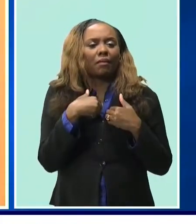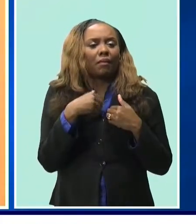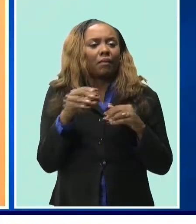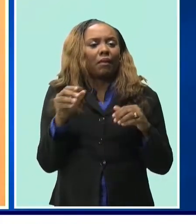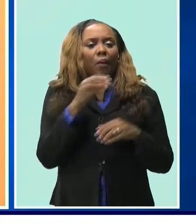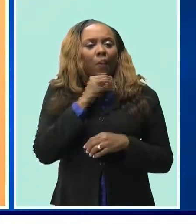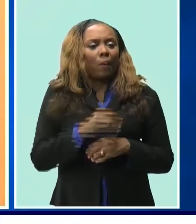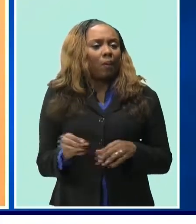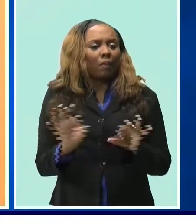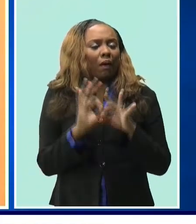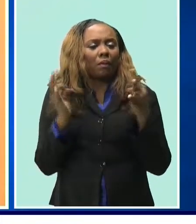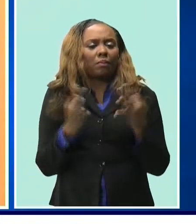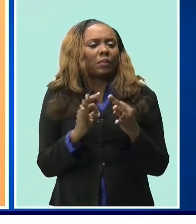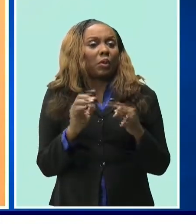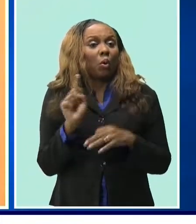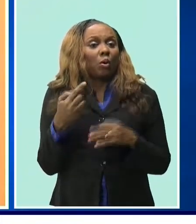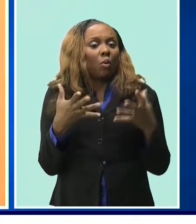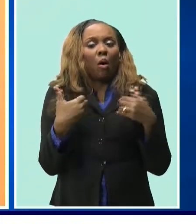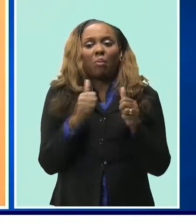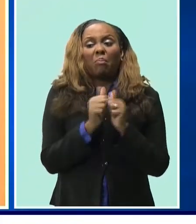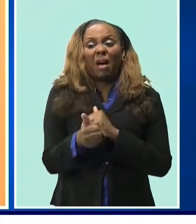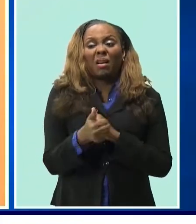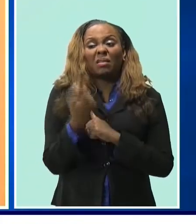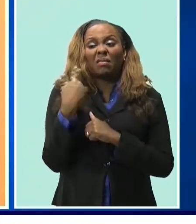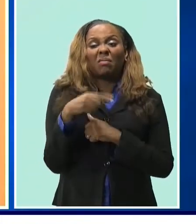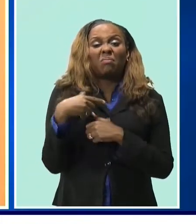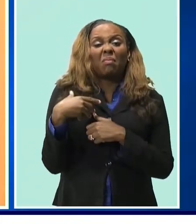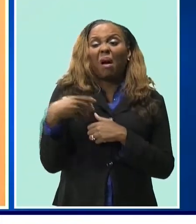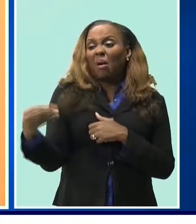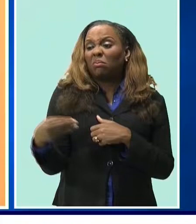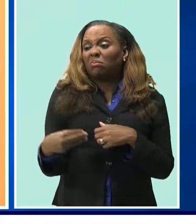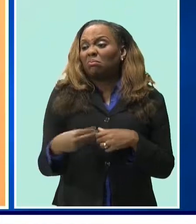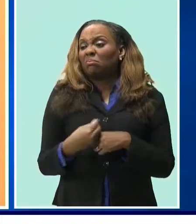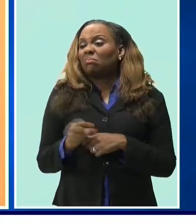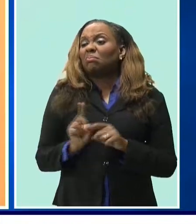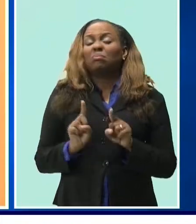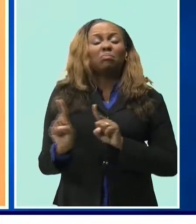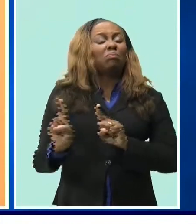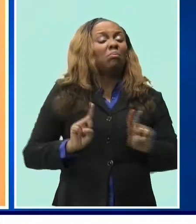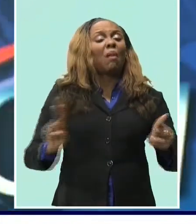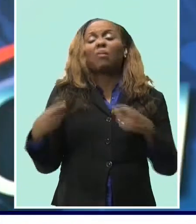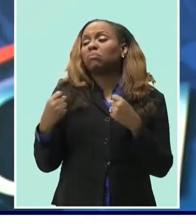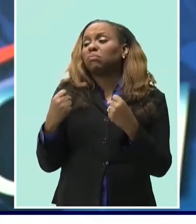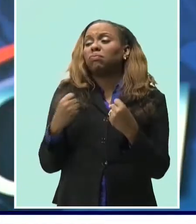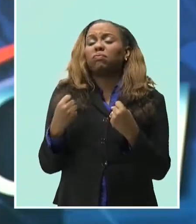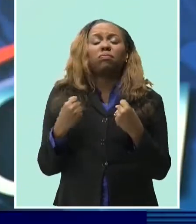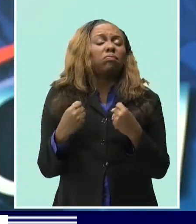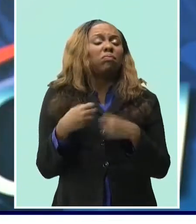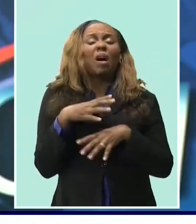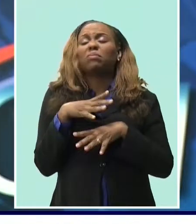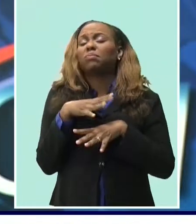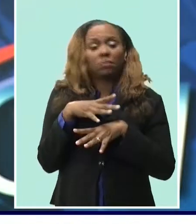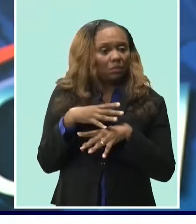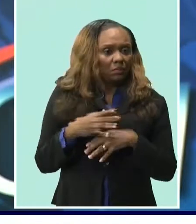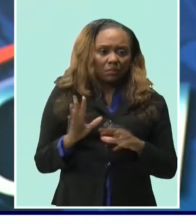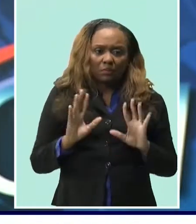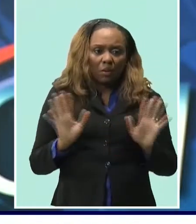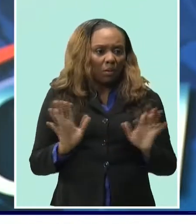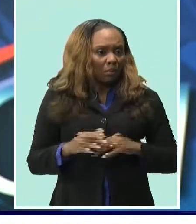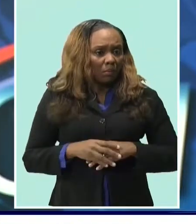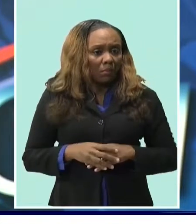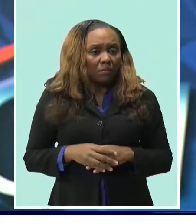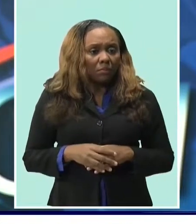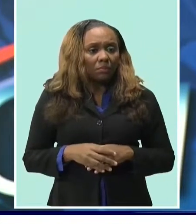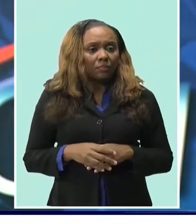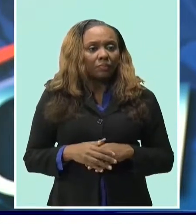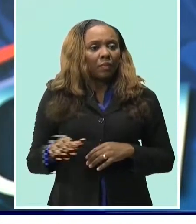the passes basically to avail themselves of the opportunity of being on the road. With other garment factories making